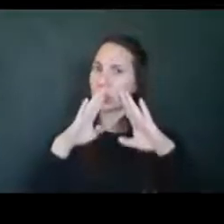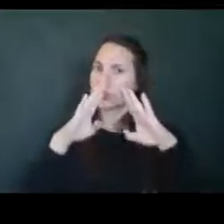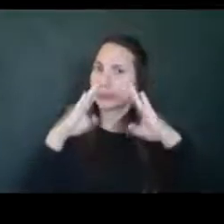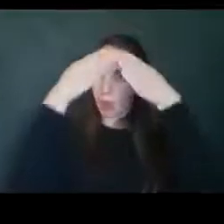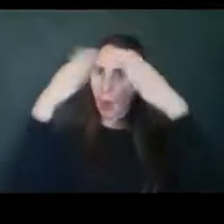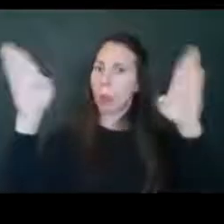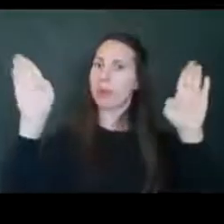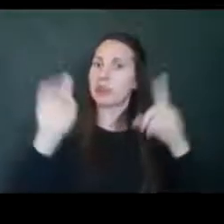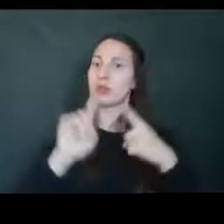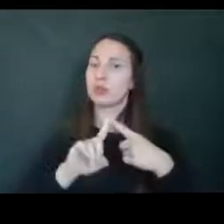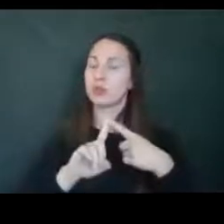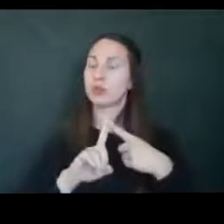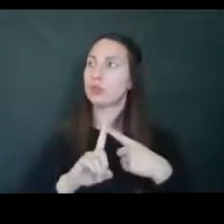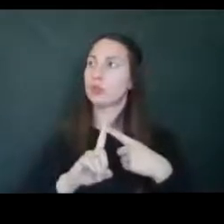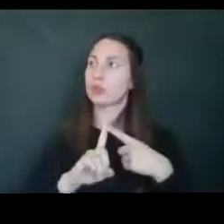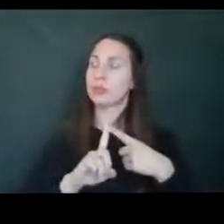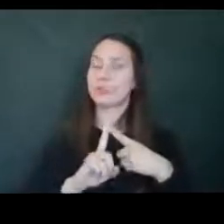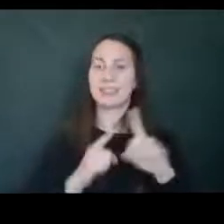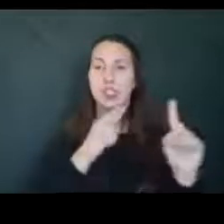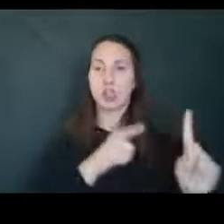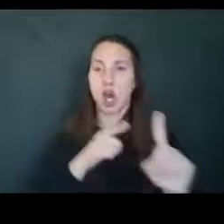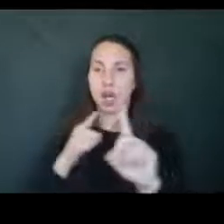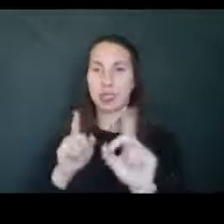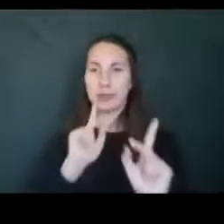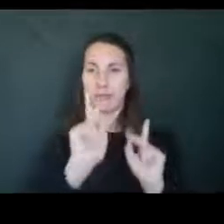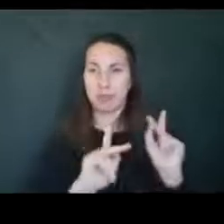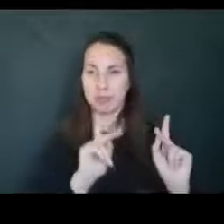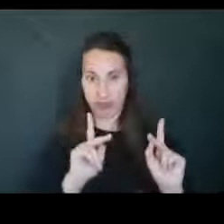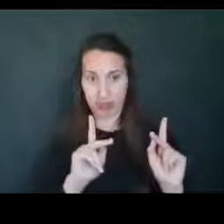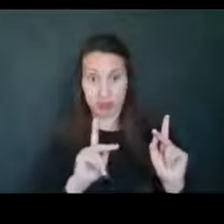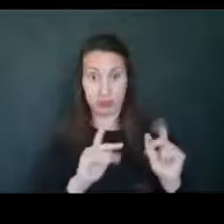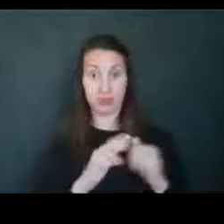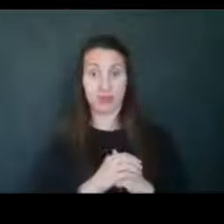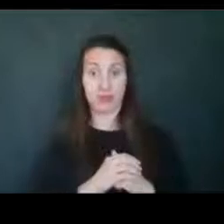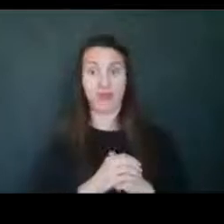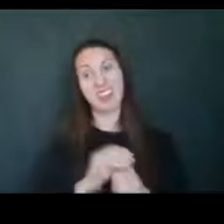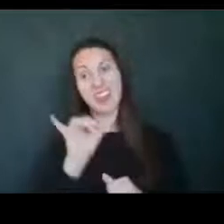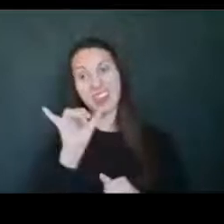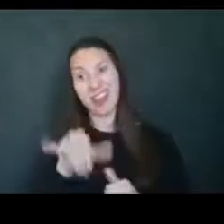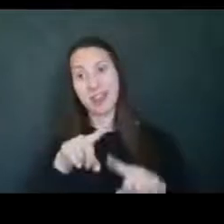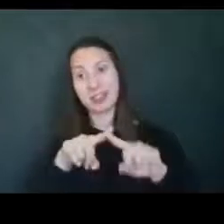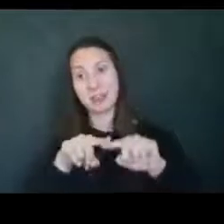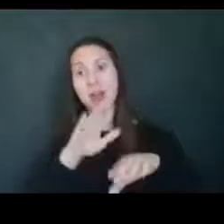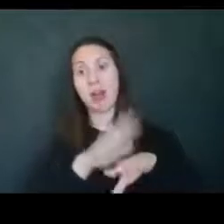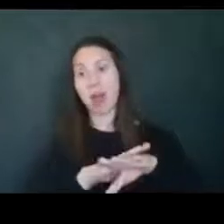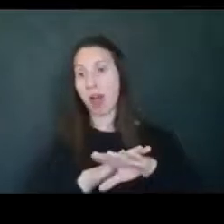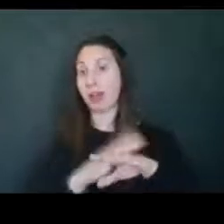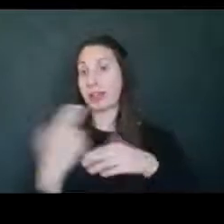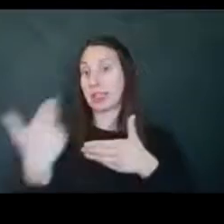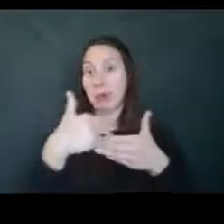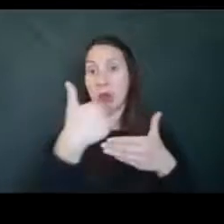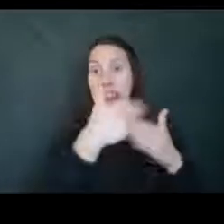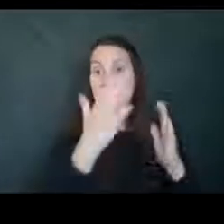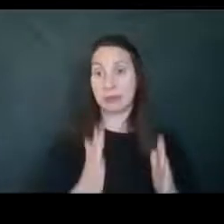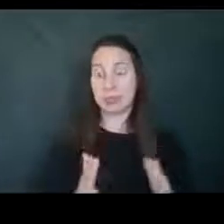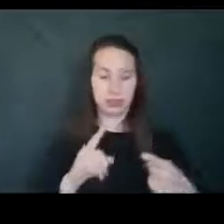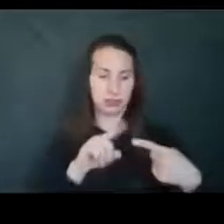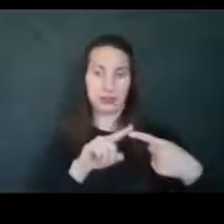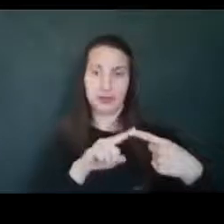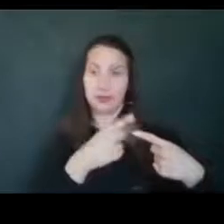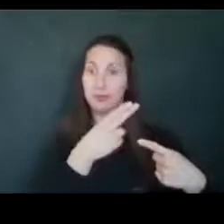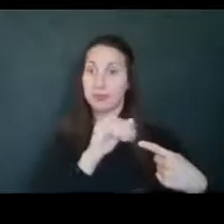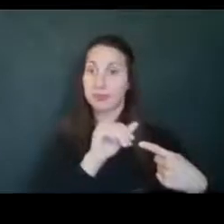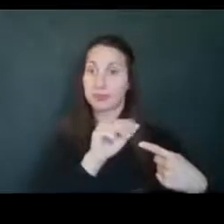be. And it was determined by the project participants. Hamer Cause, after much discussion, decided